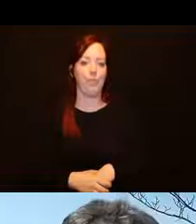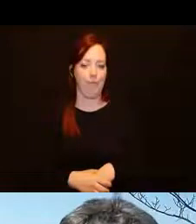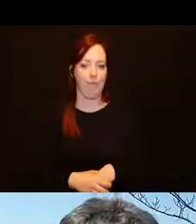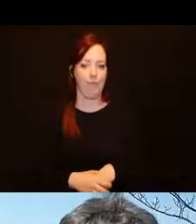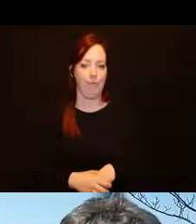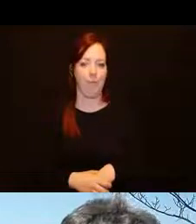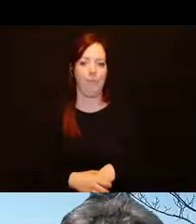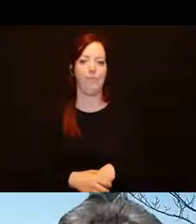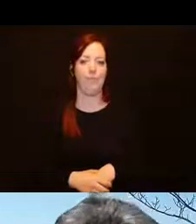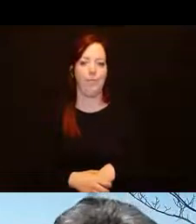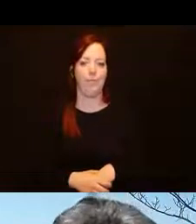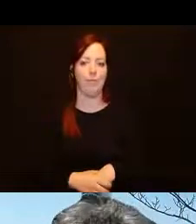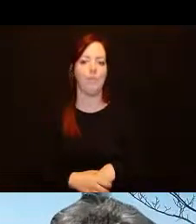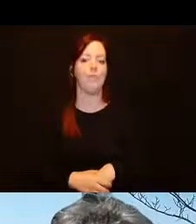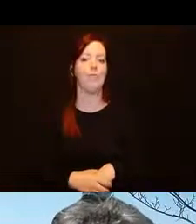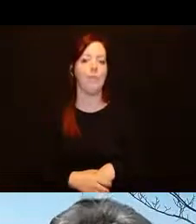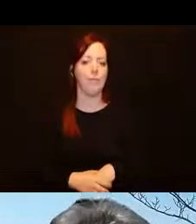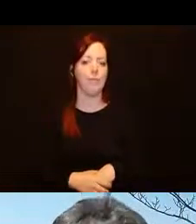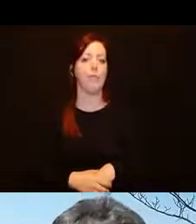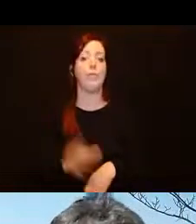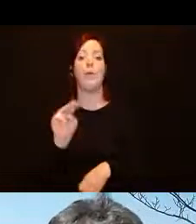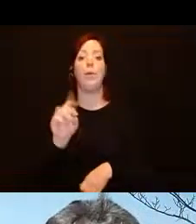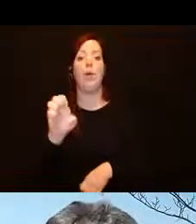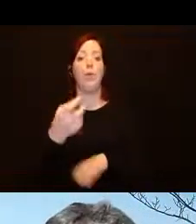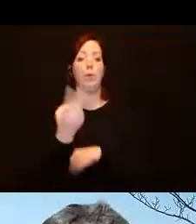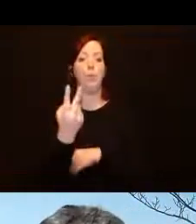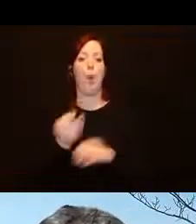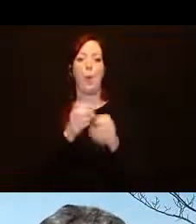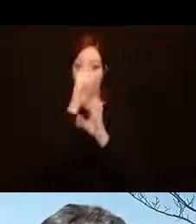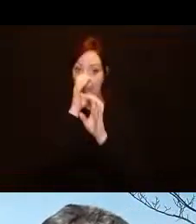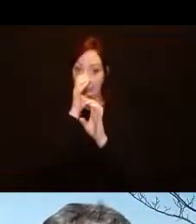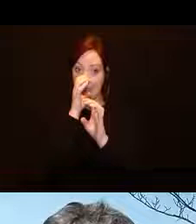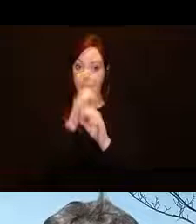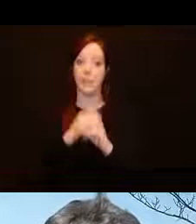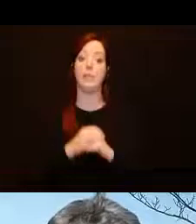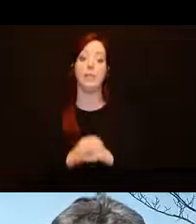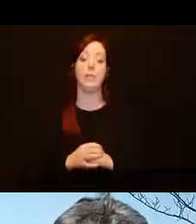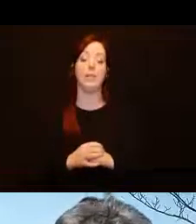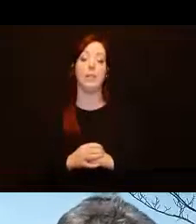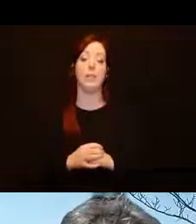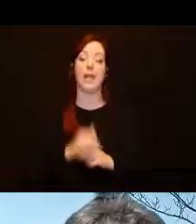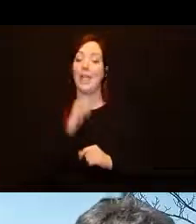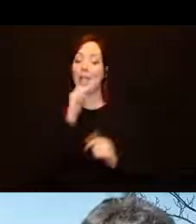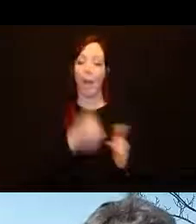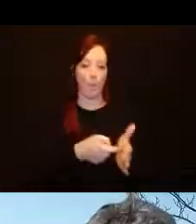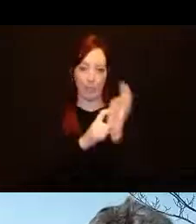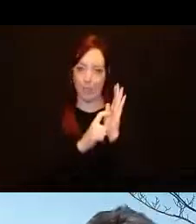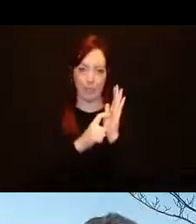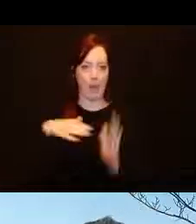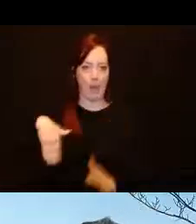is more stringent, strict recommendation, is not mandatory, it's recommended